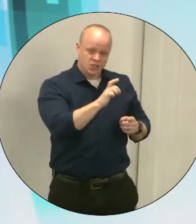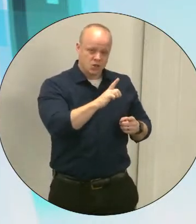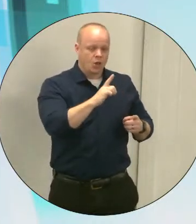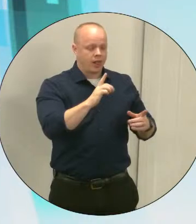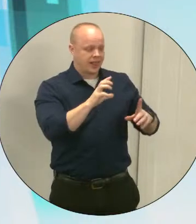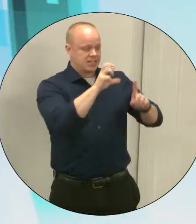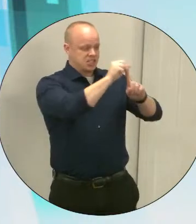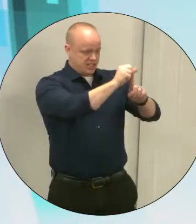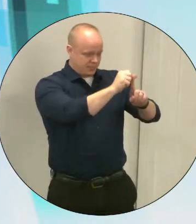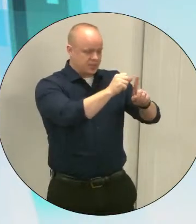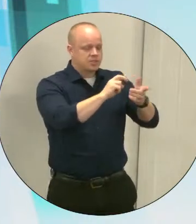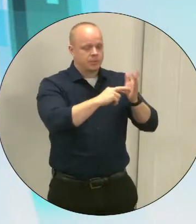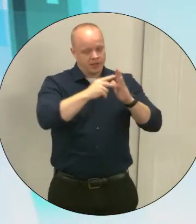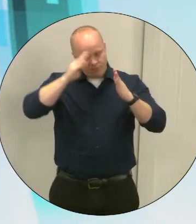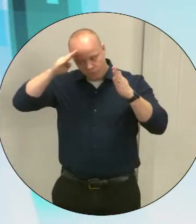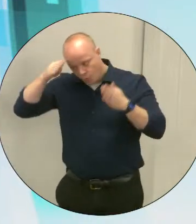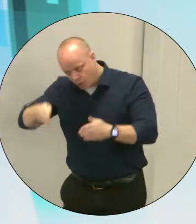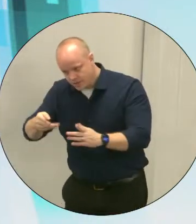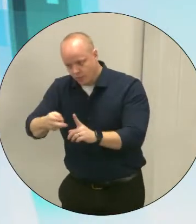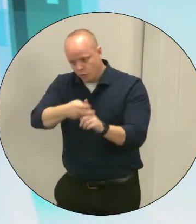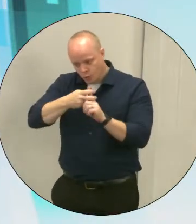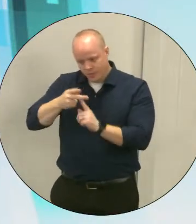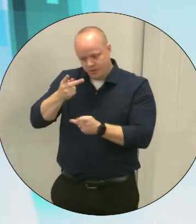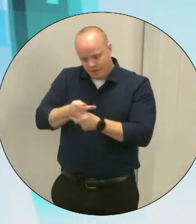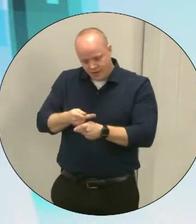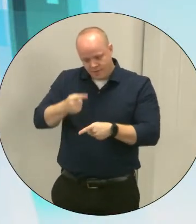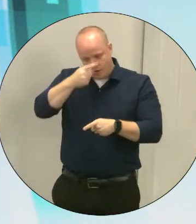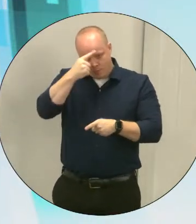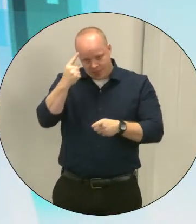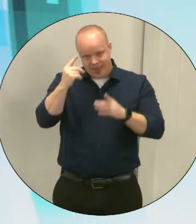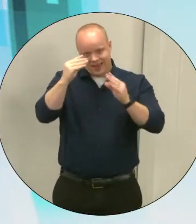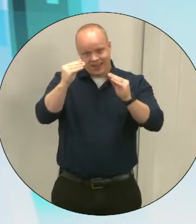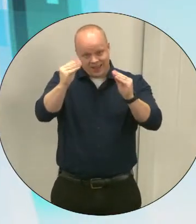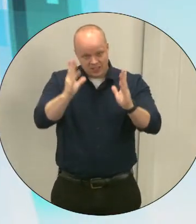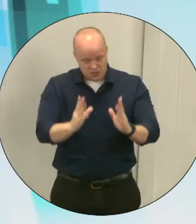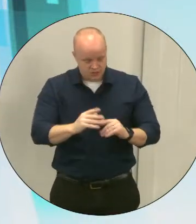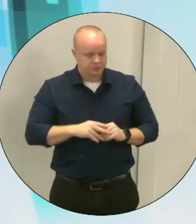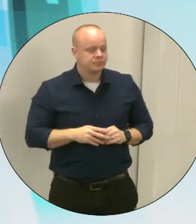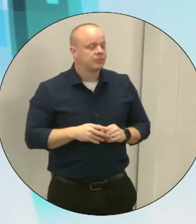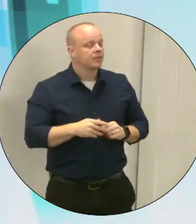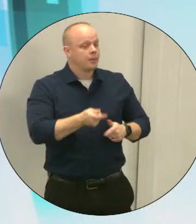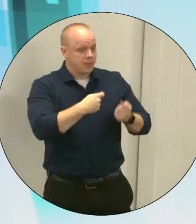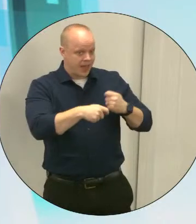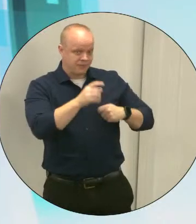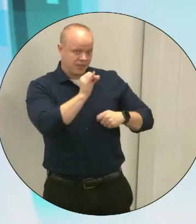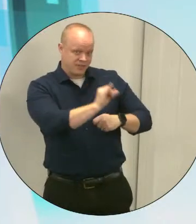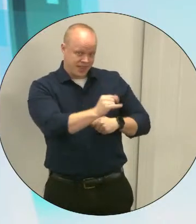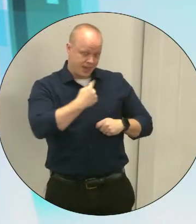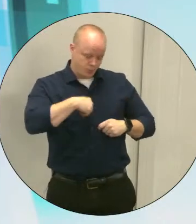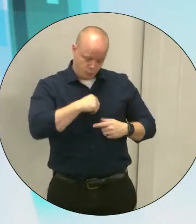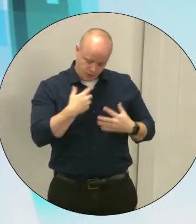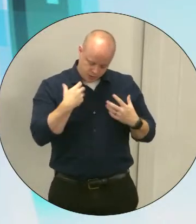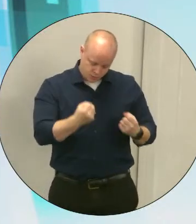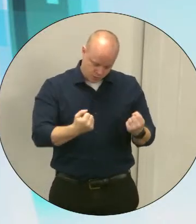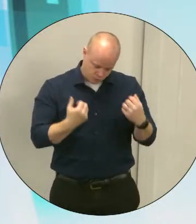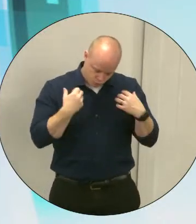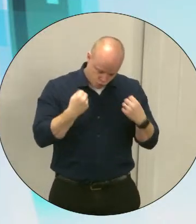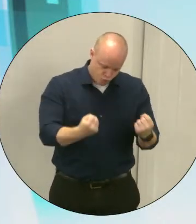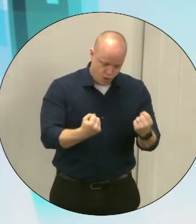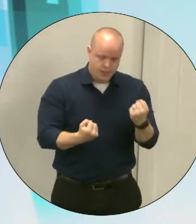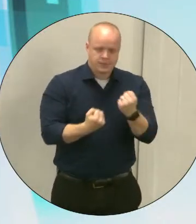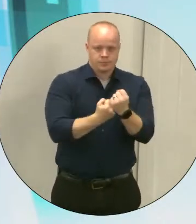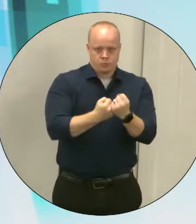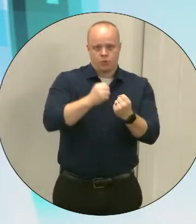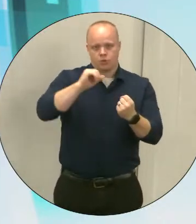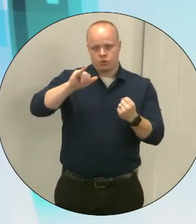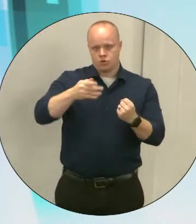and retention of Black educators. On behalf of the Southern Nevada Black Educators Initiative, we express our strong support for Joan Ebert